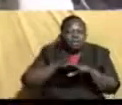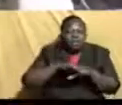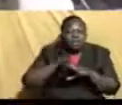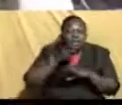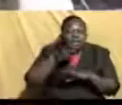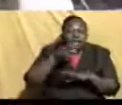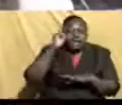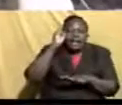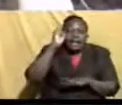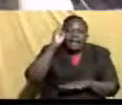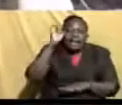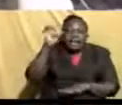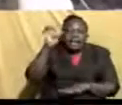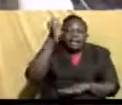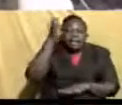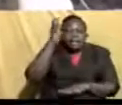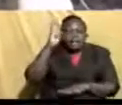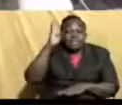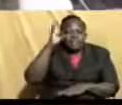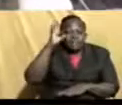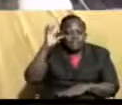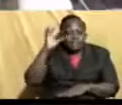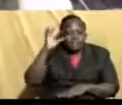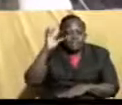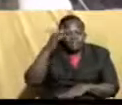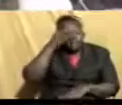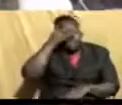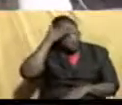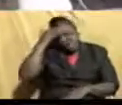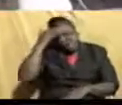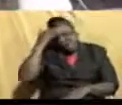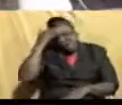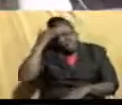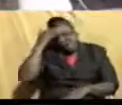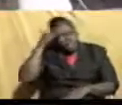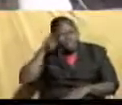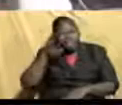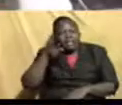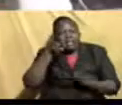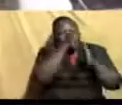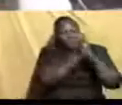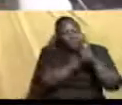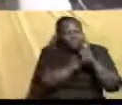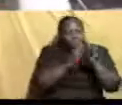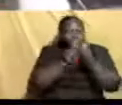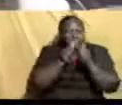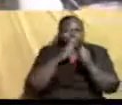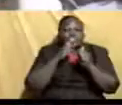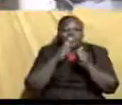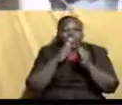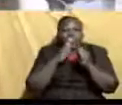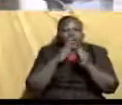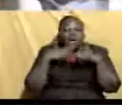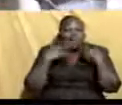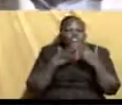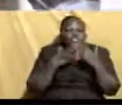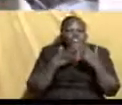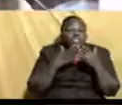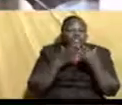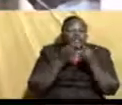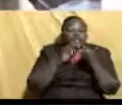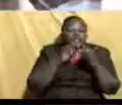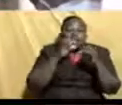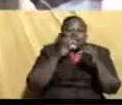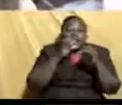of article, I forget, the article that talks about the commissions and their composition. The